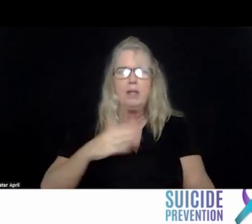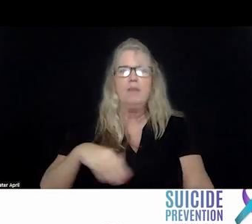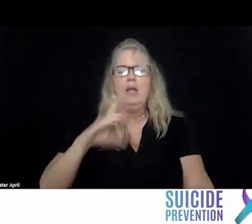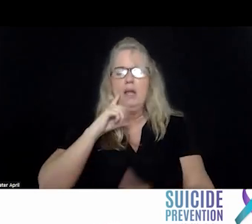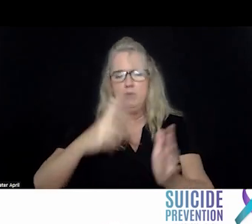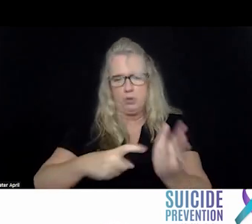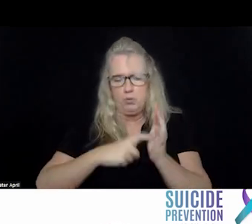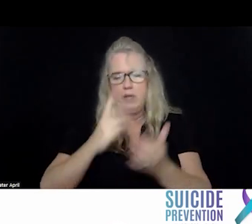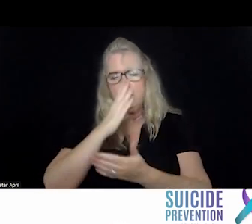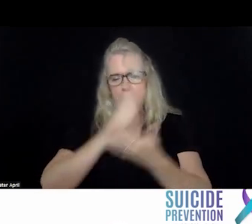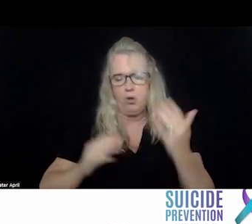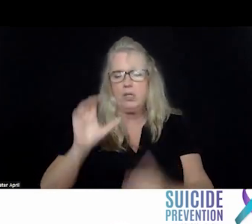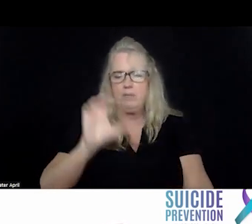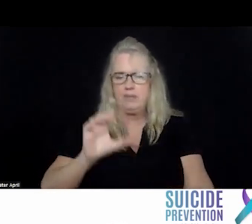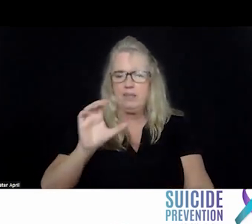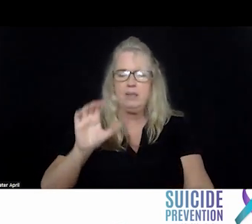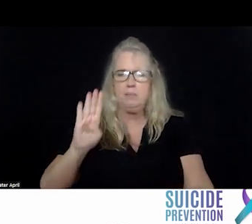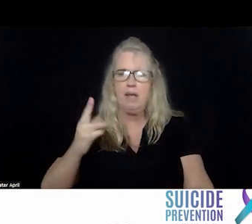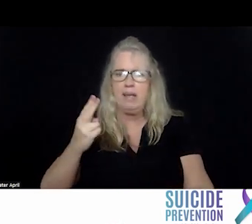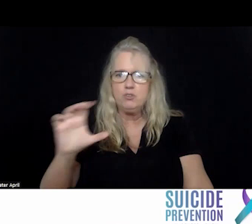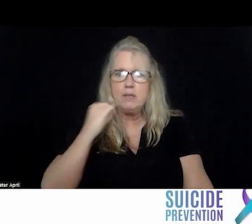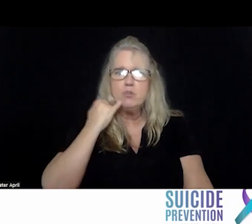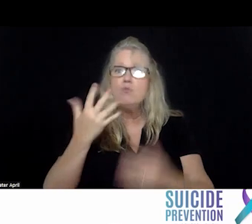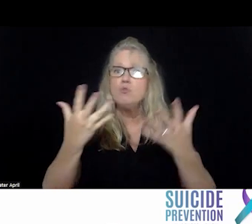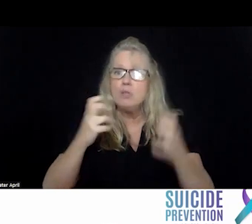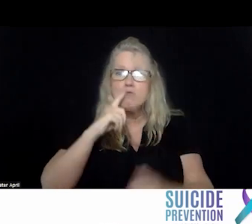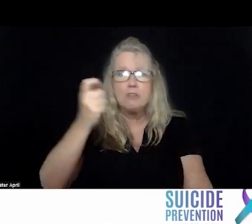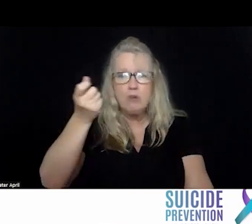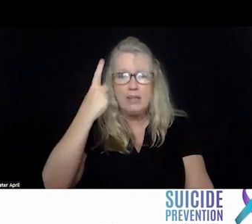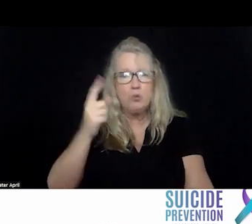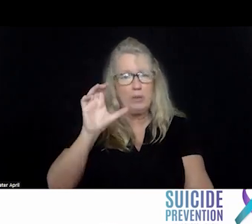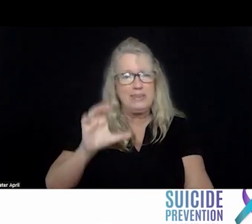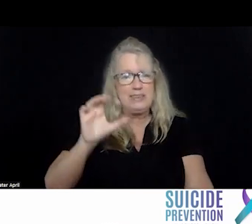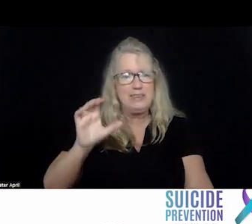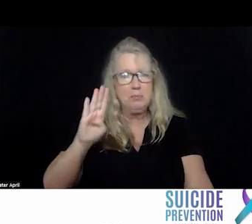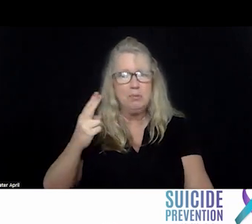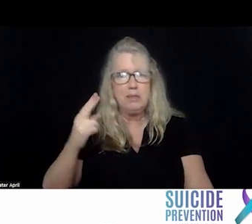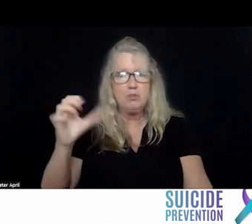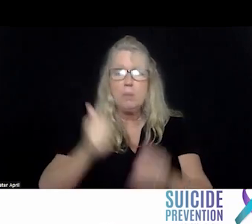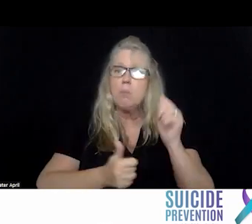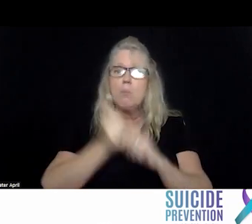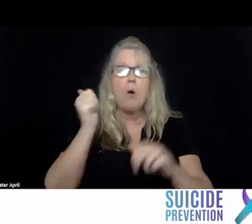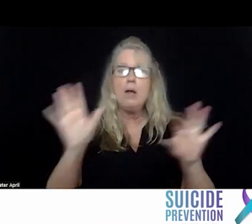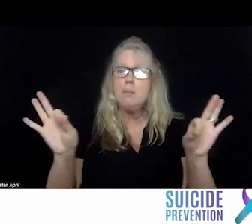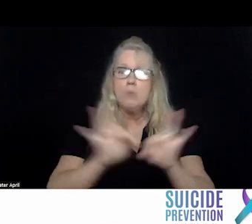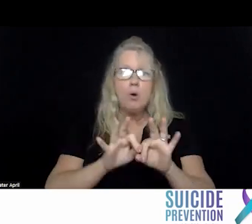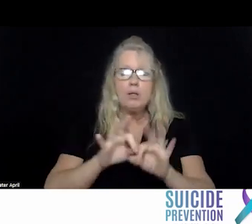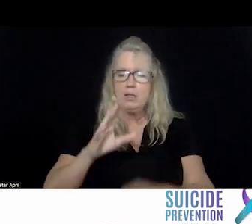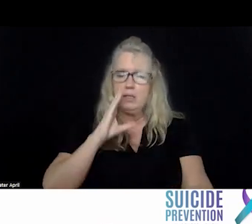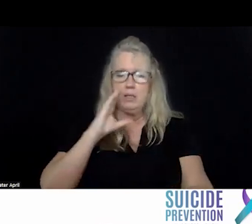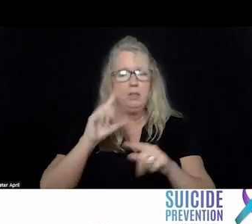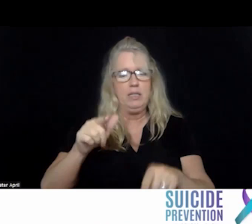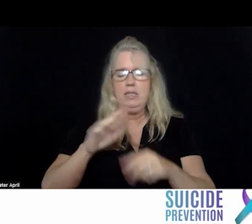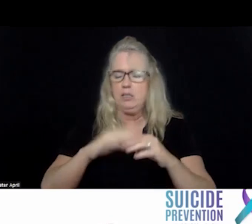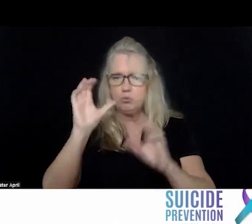services that are part of a CCBHC model. If you really want to understand what a CCBHC is, the most important thing you can do is just go on Google